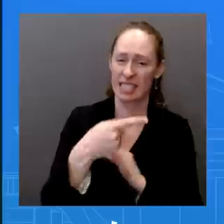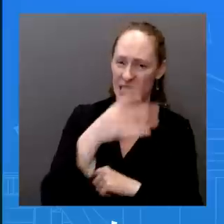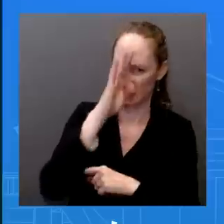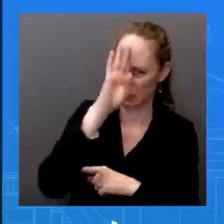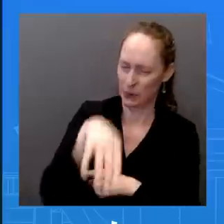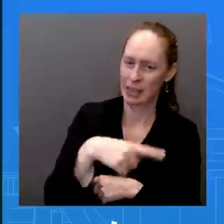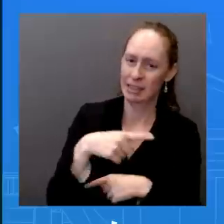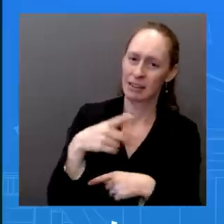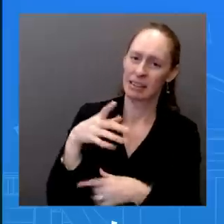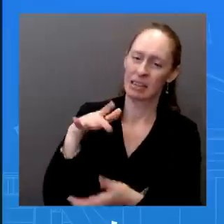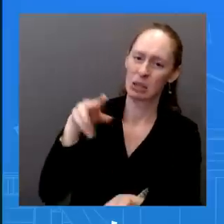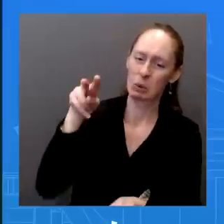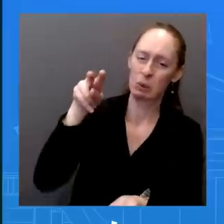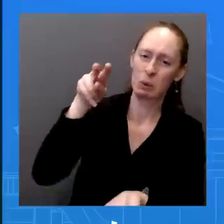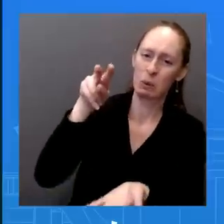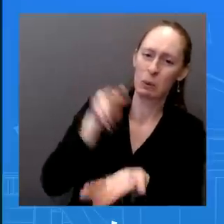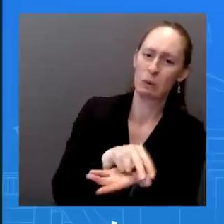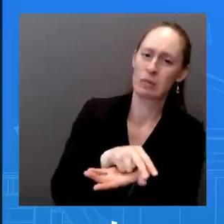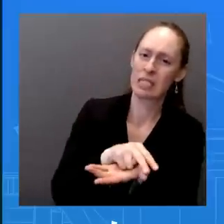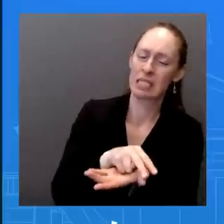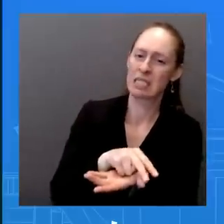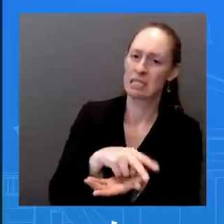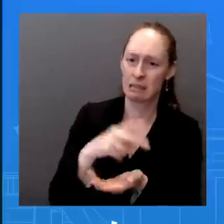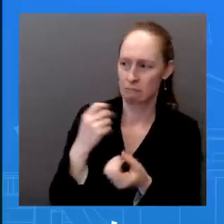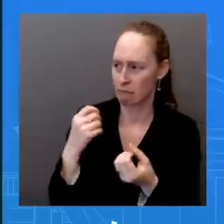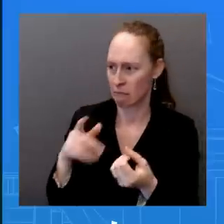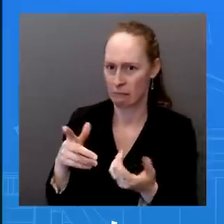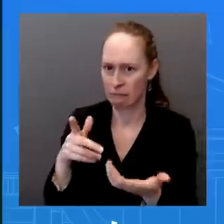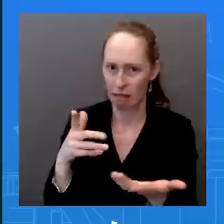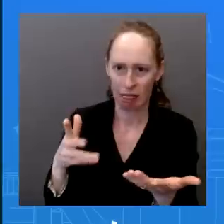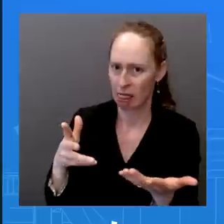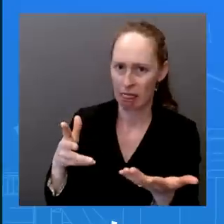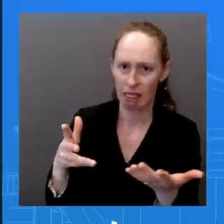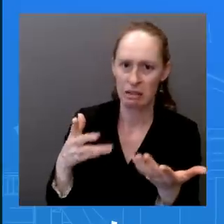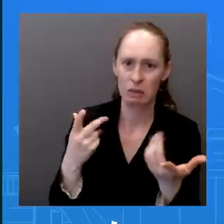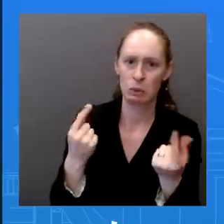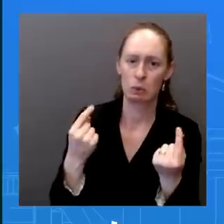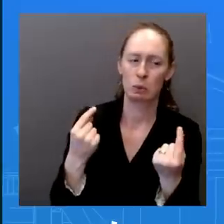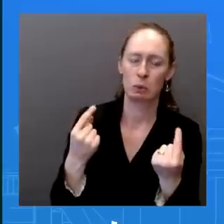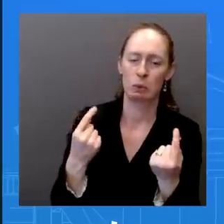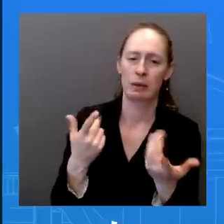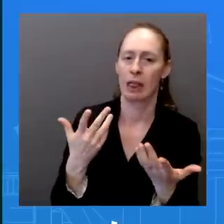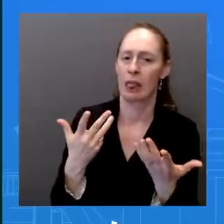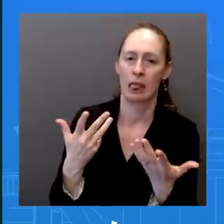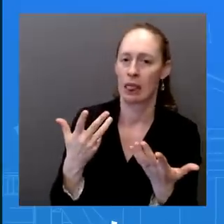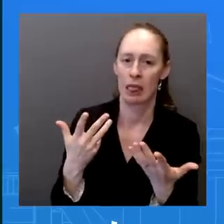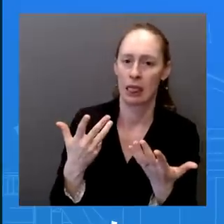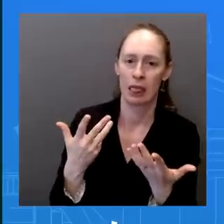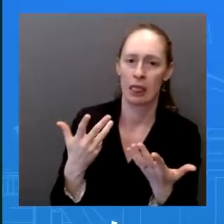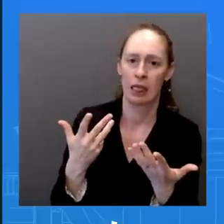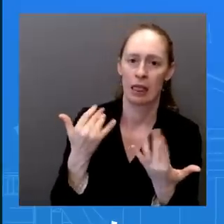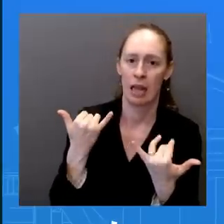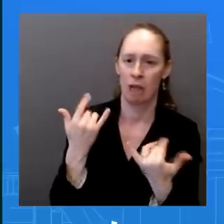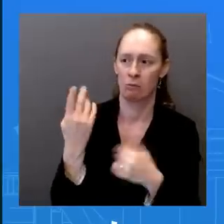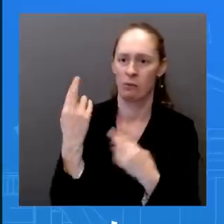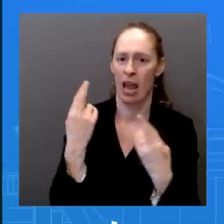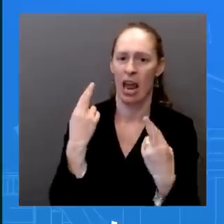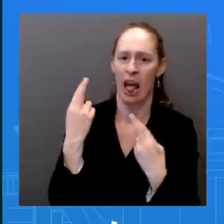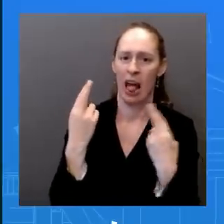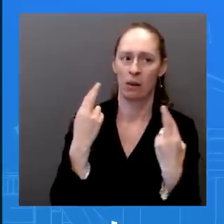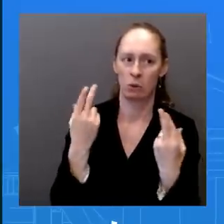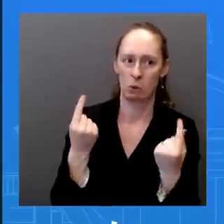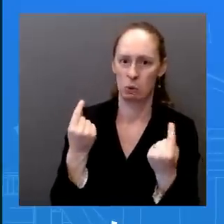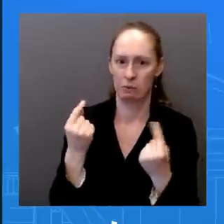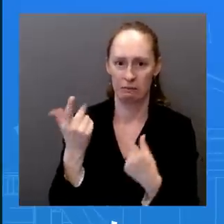giving momentum to the Ukrainian effort and are creating a circumstance in which Ukraine's capacity to achieve its objectives